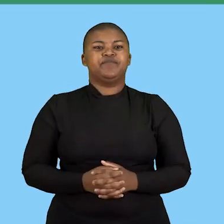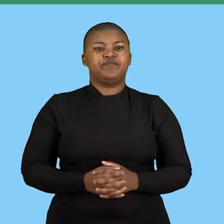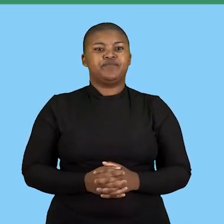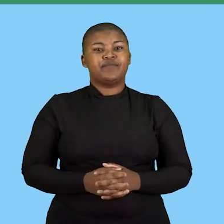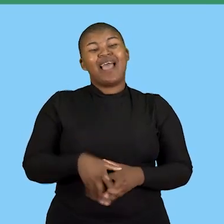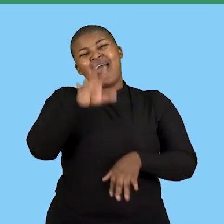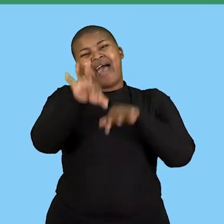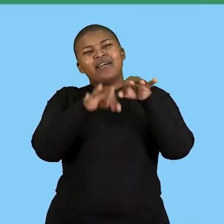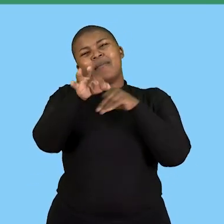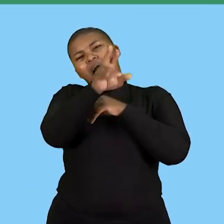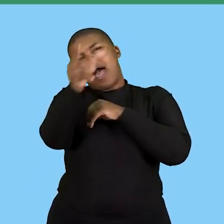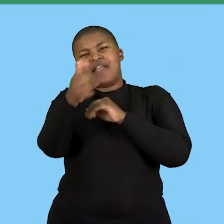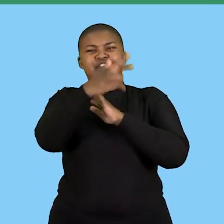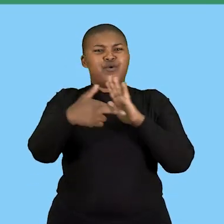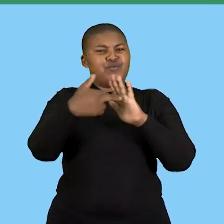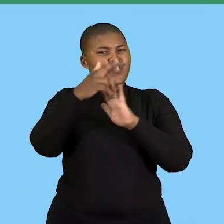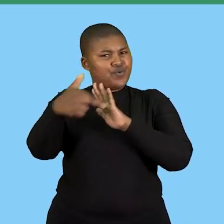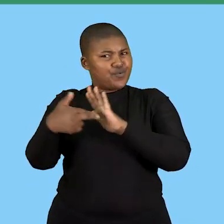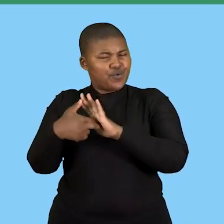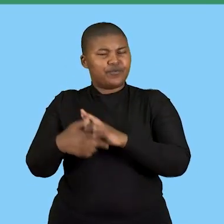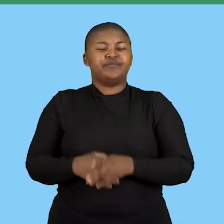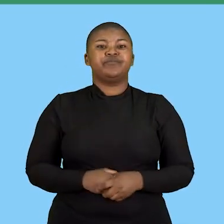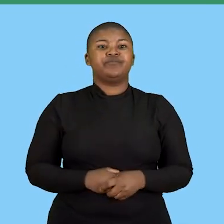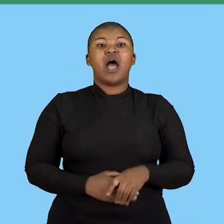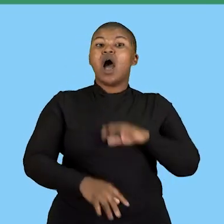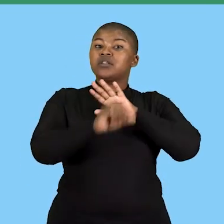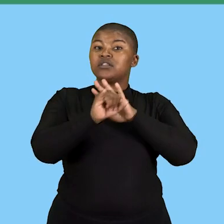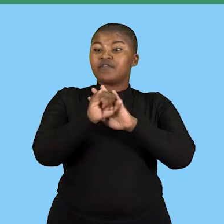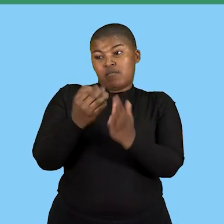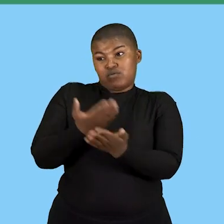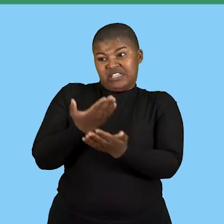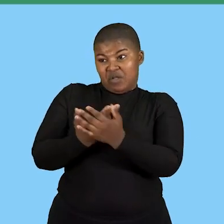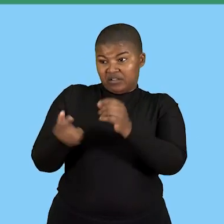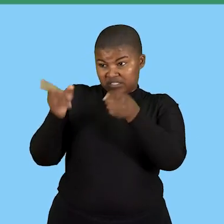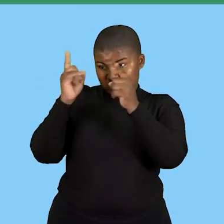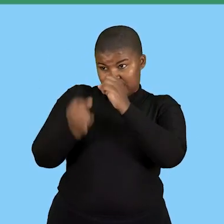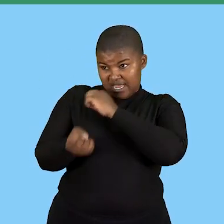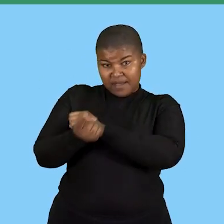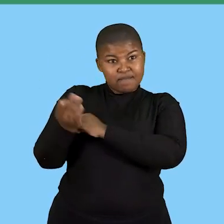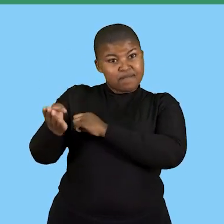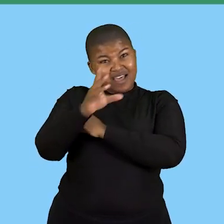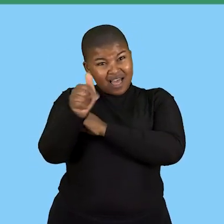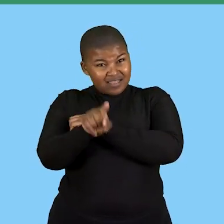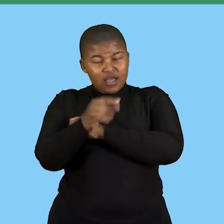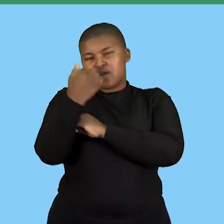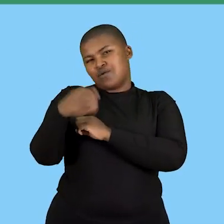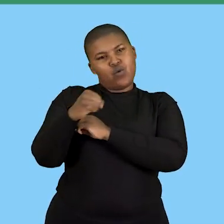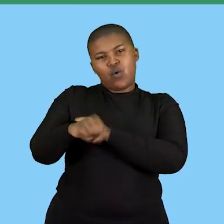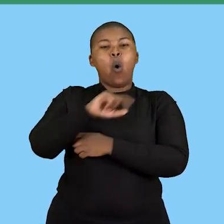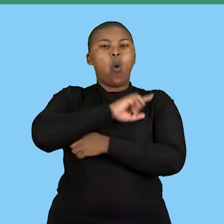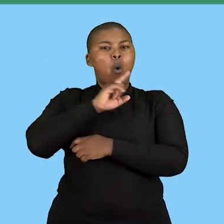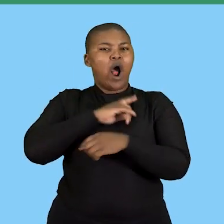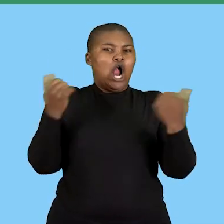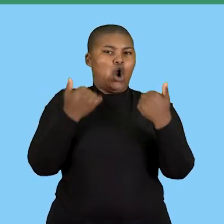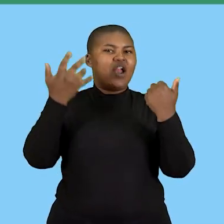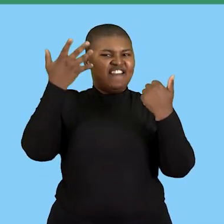Now, discuss other roles. Your other roles, identify potential dangers in the workplace. Is this your other role?